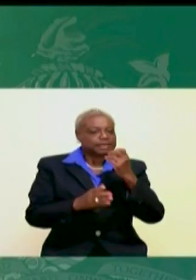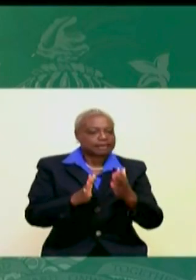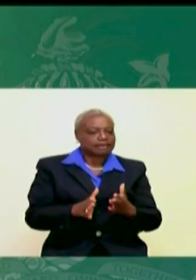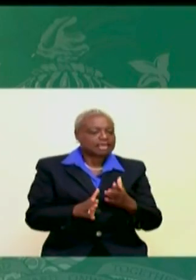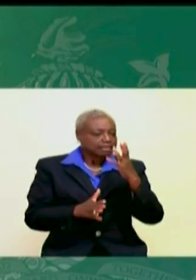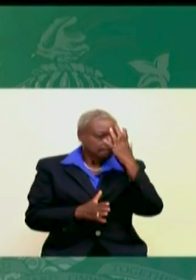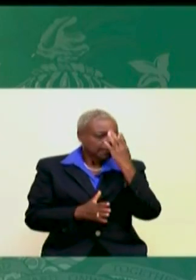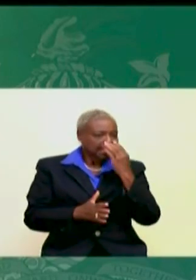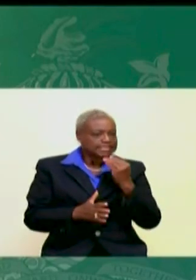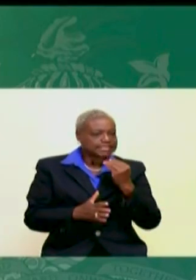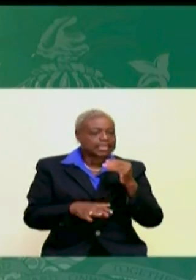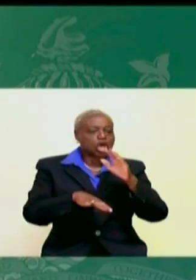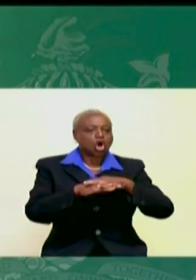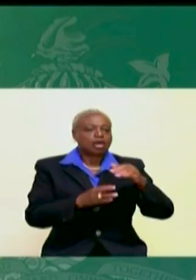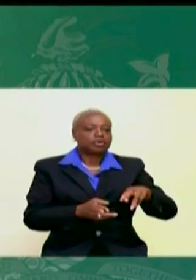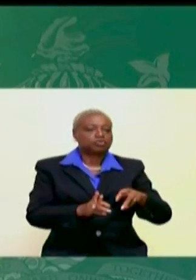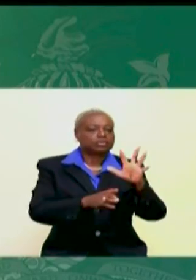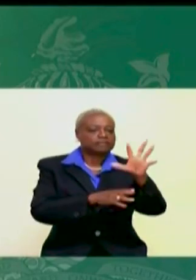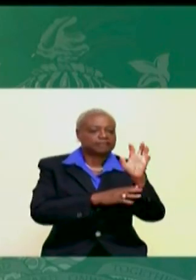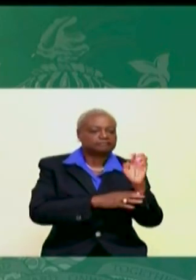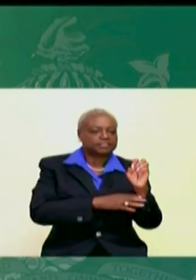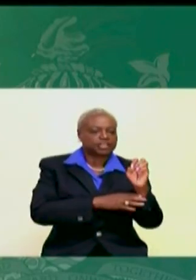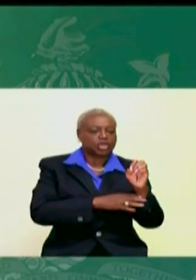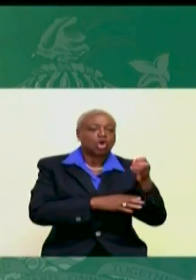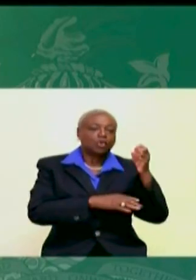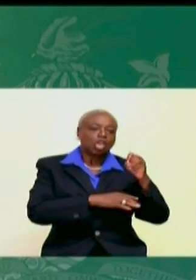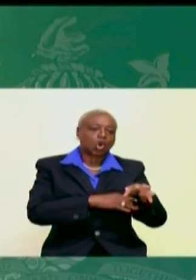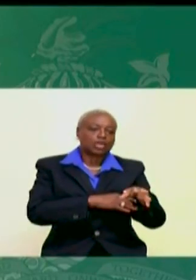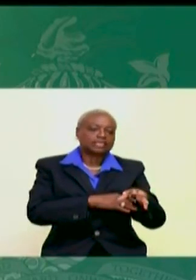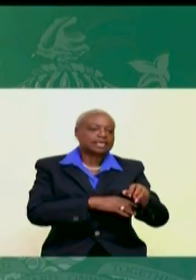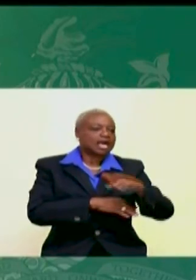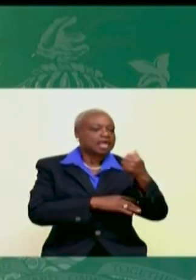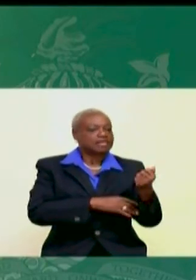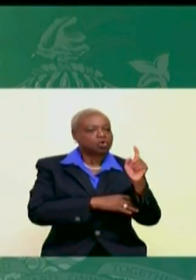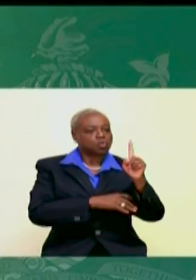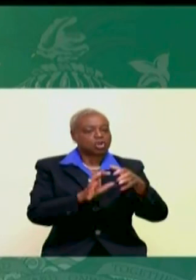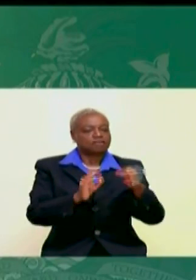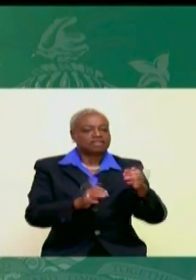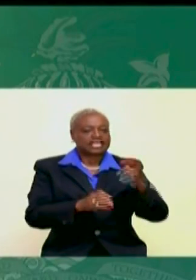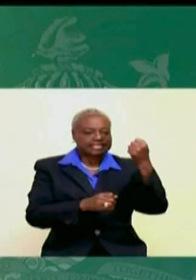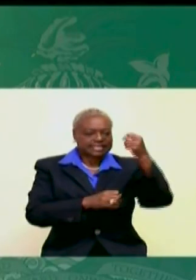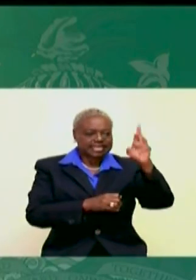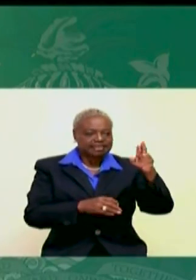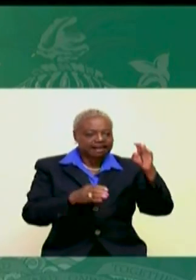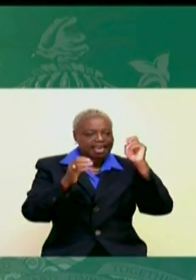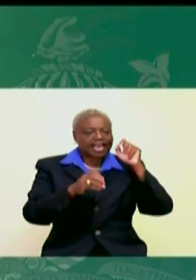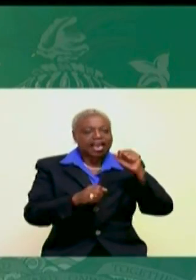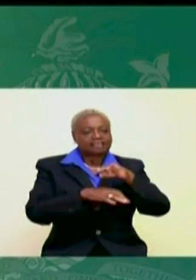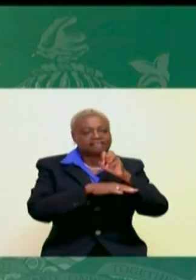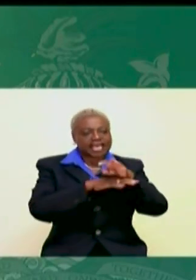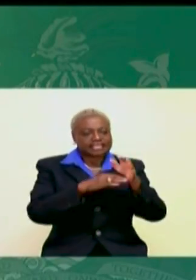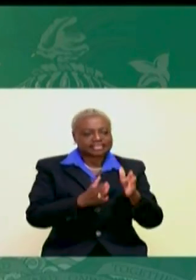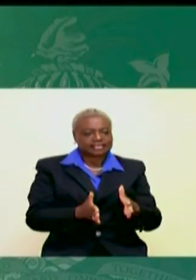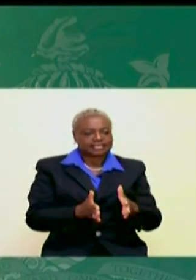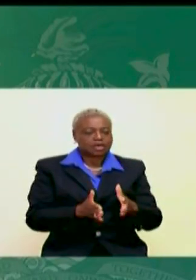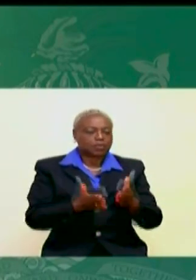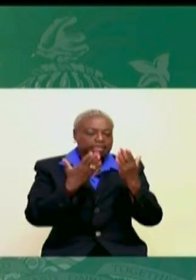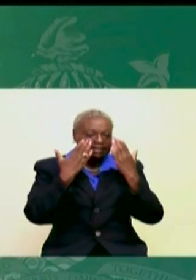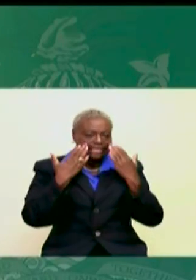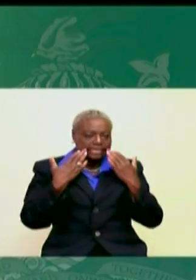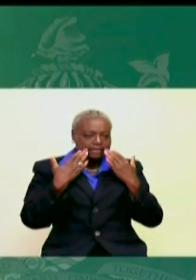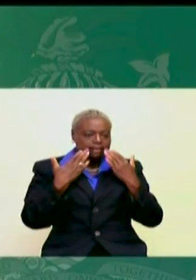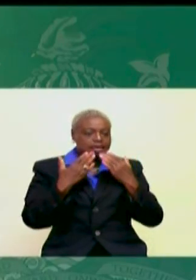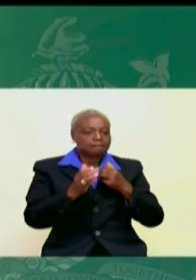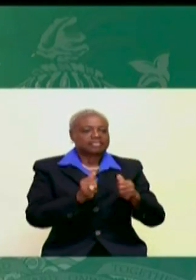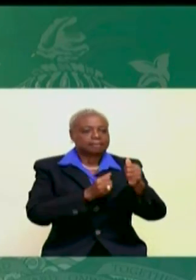on the road to 50, we lost another one of our senior advisors. We are deeply saddened by the